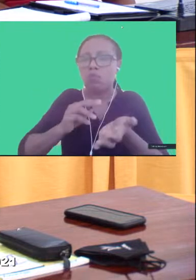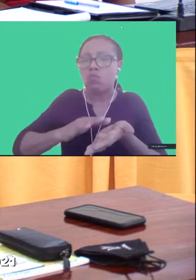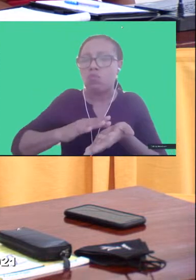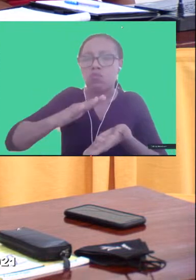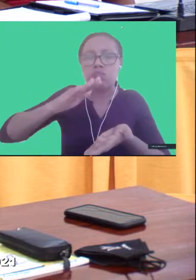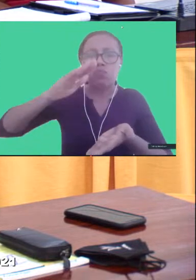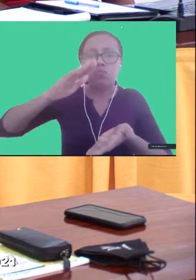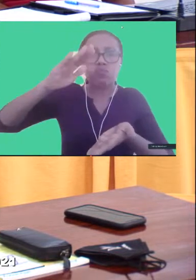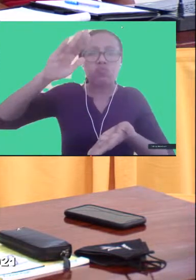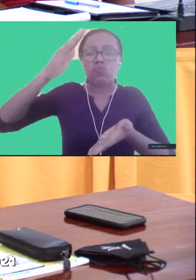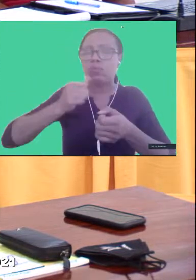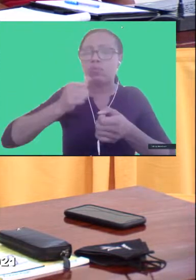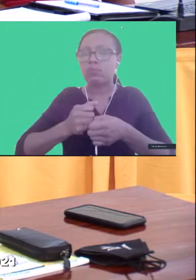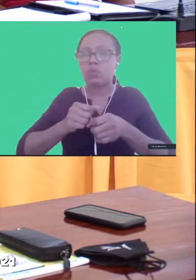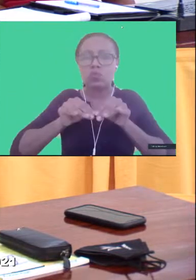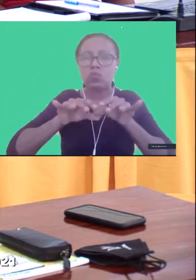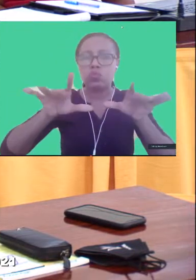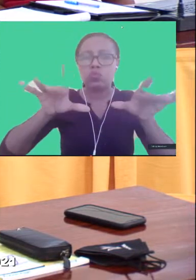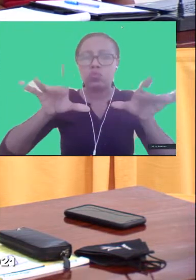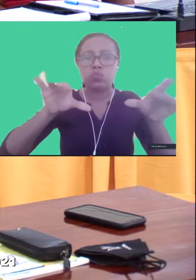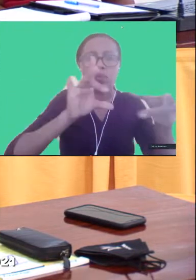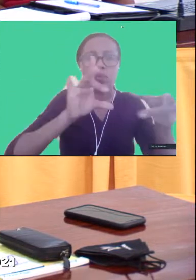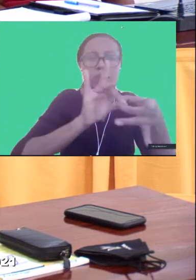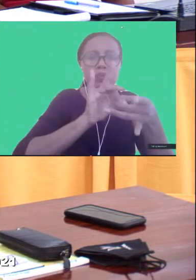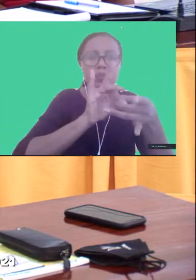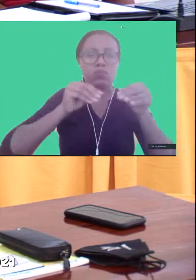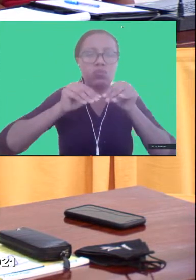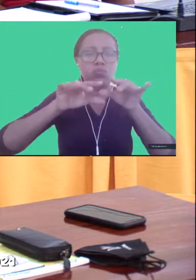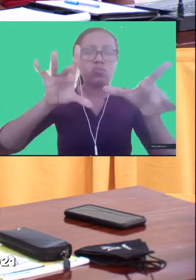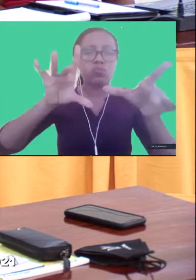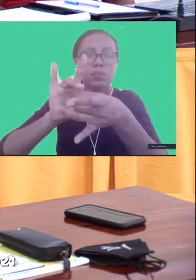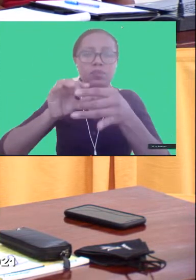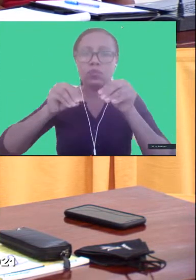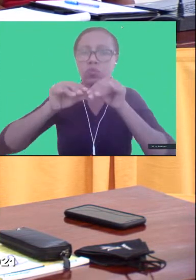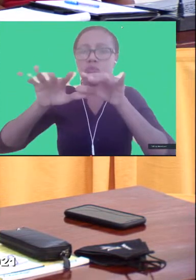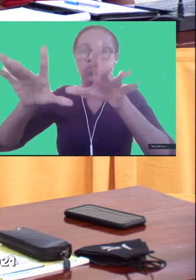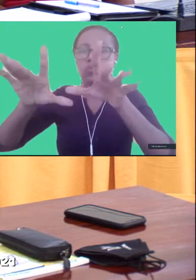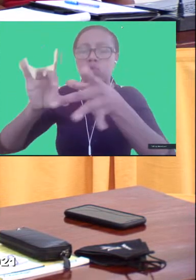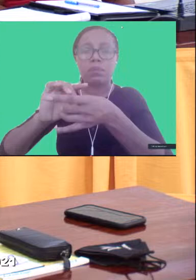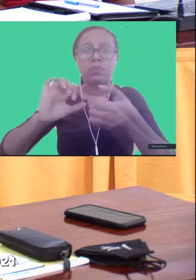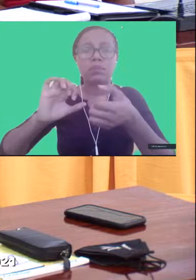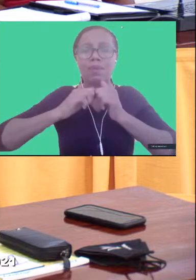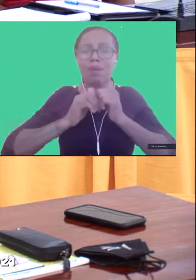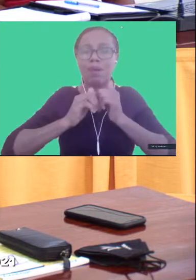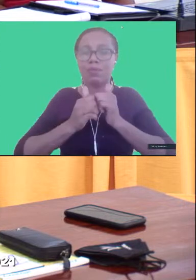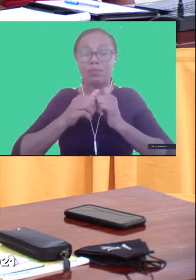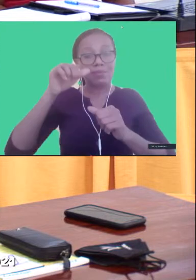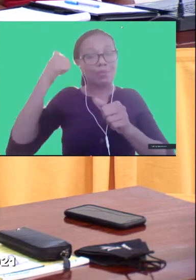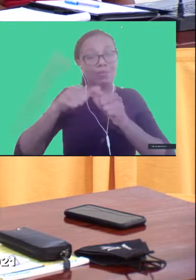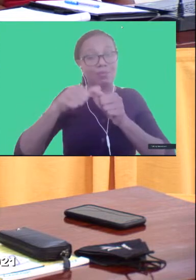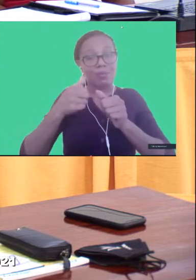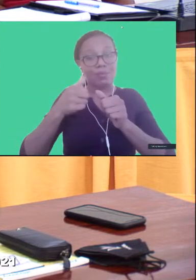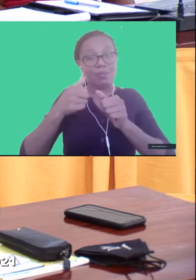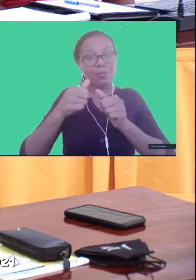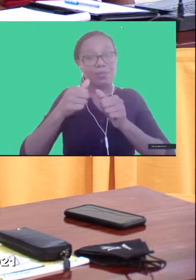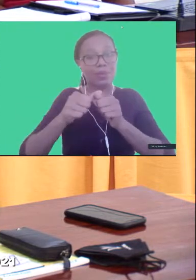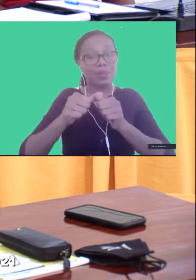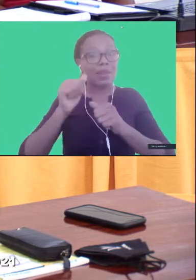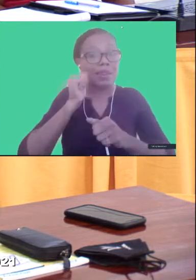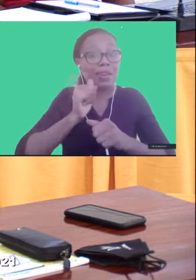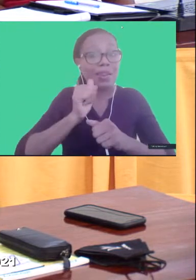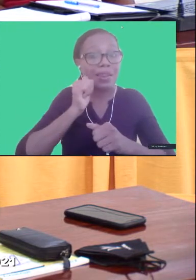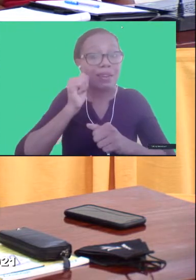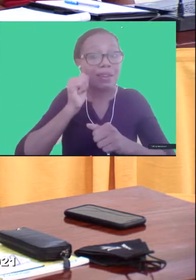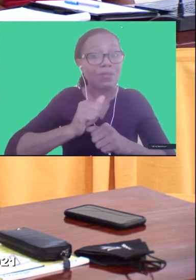renewable energy, because you have to remember every day is not a sunny day. Renewable energy is a variable, intermittent type of thing. You may